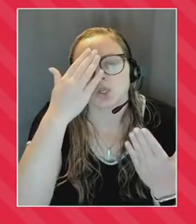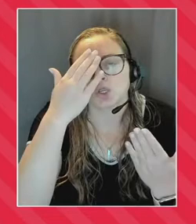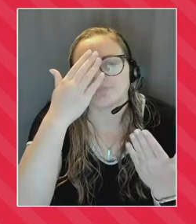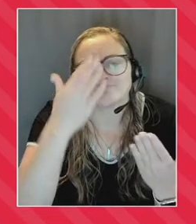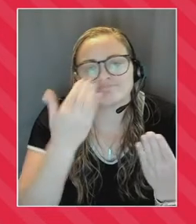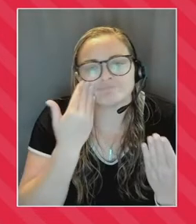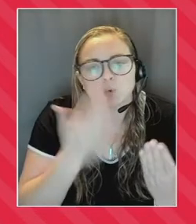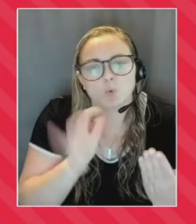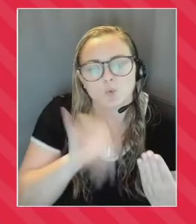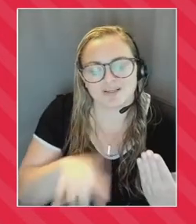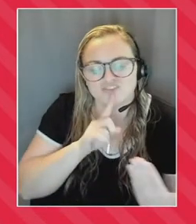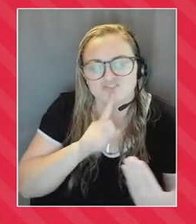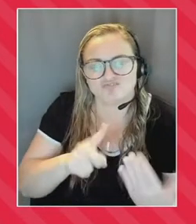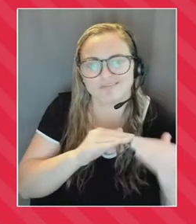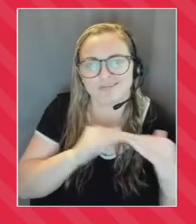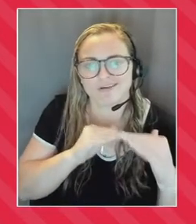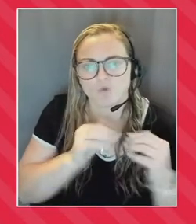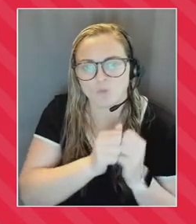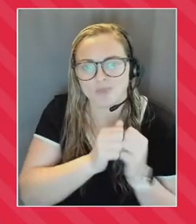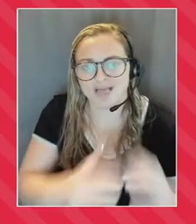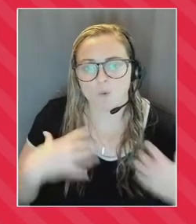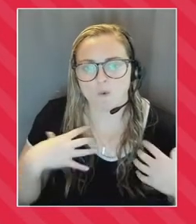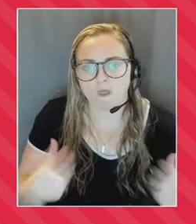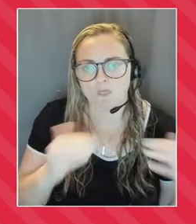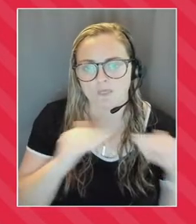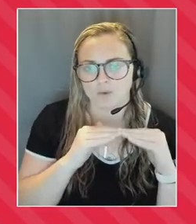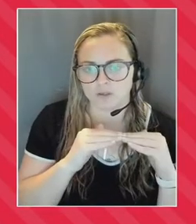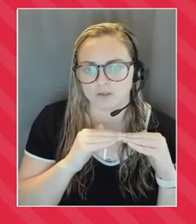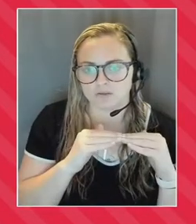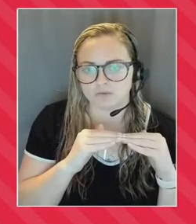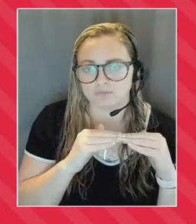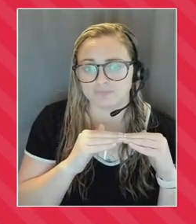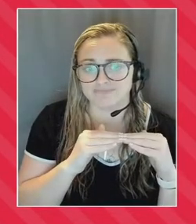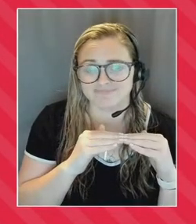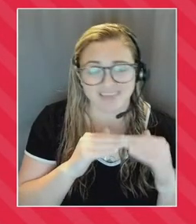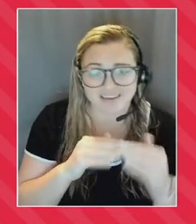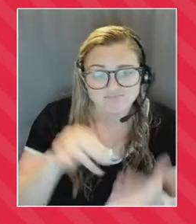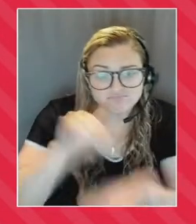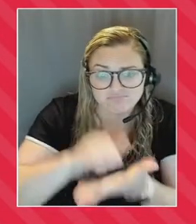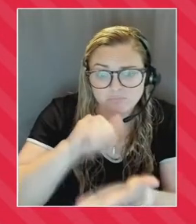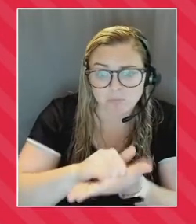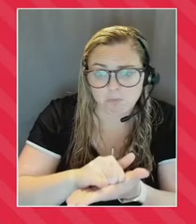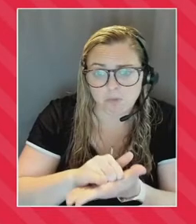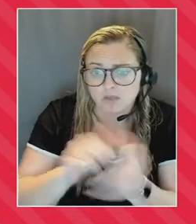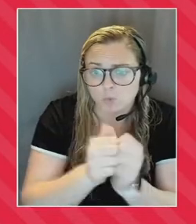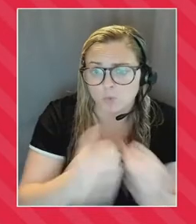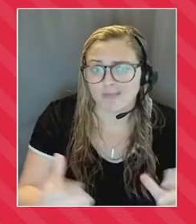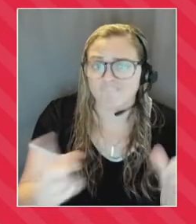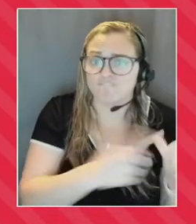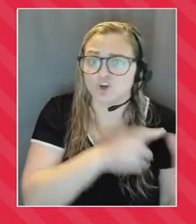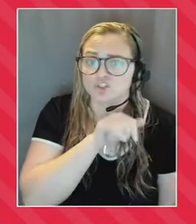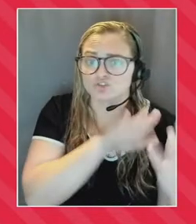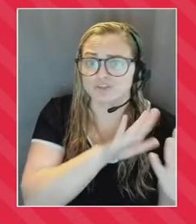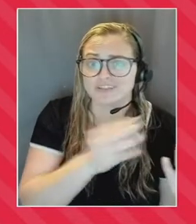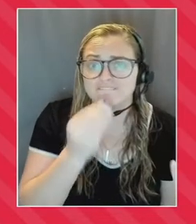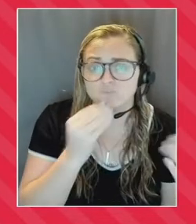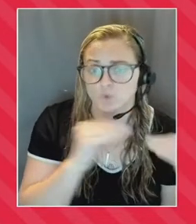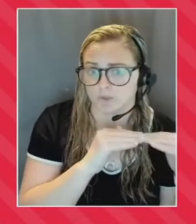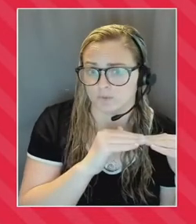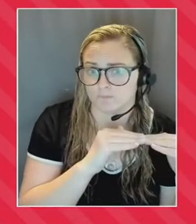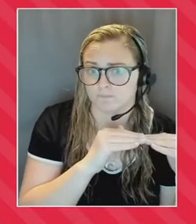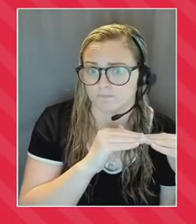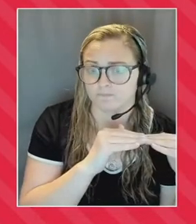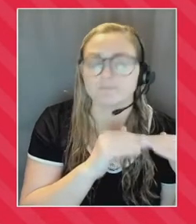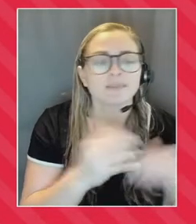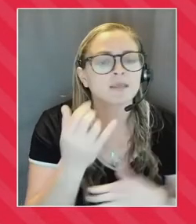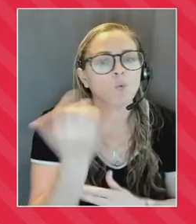in society without health equity. And health equity is impossible to achieve without first addressing food equity, because we